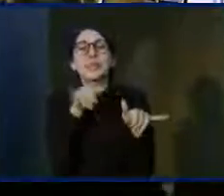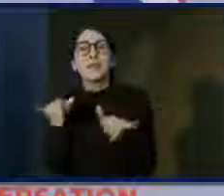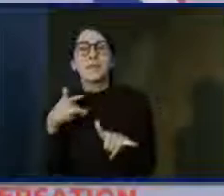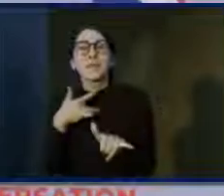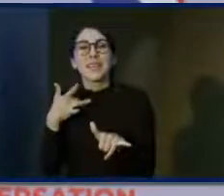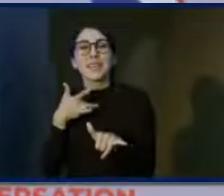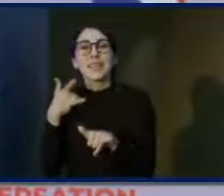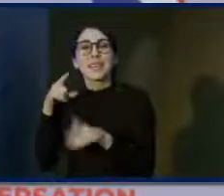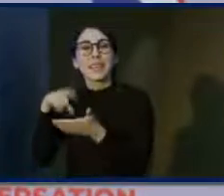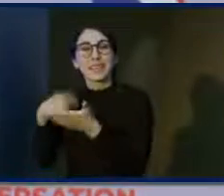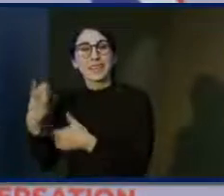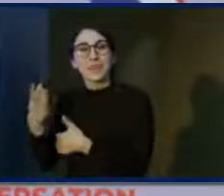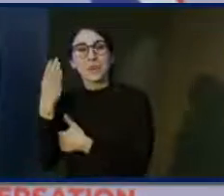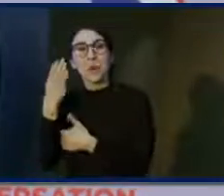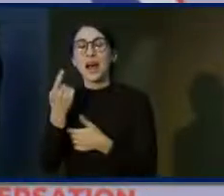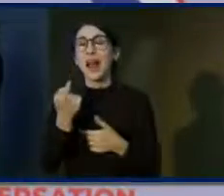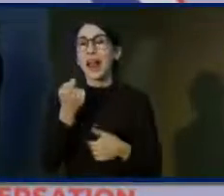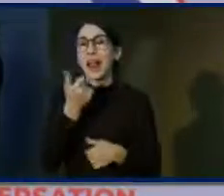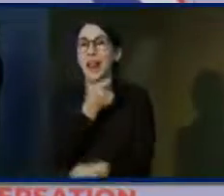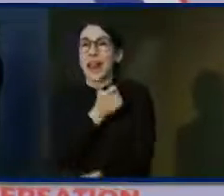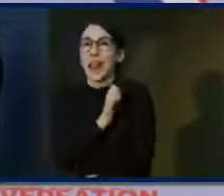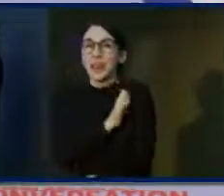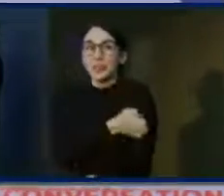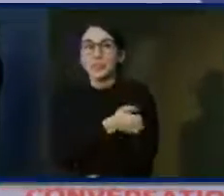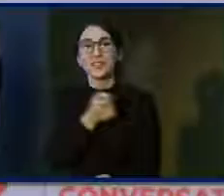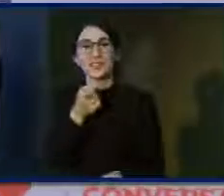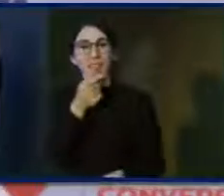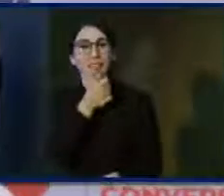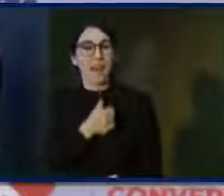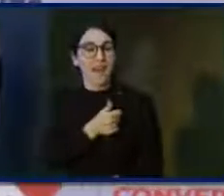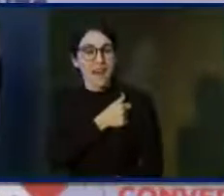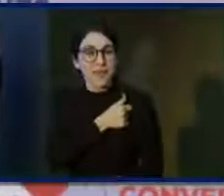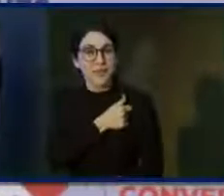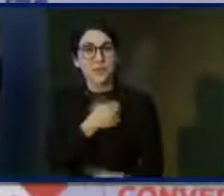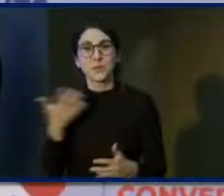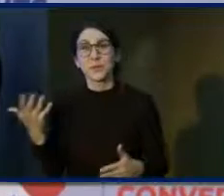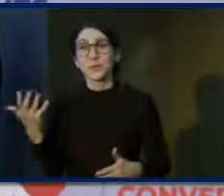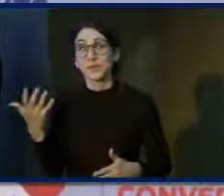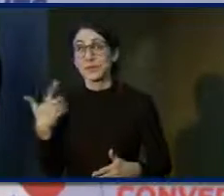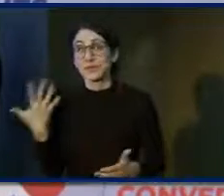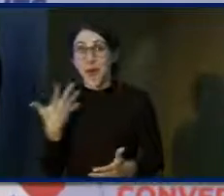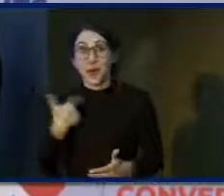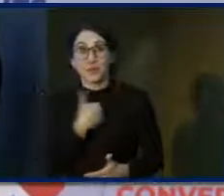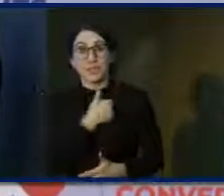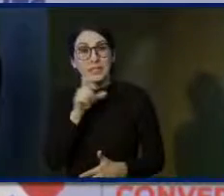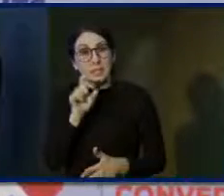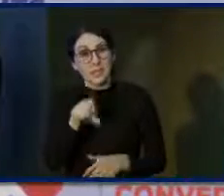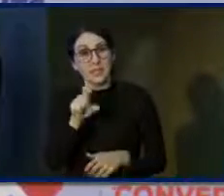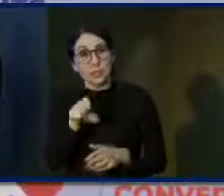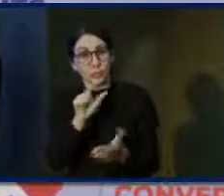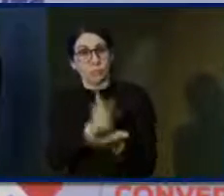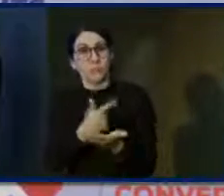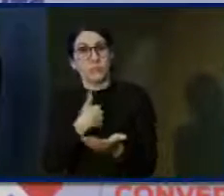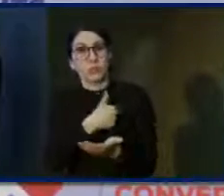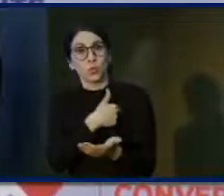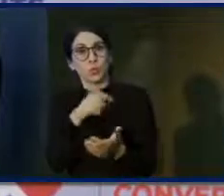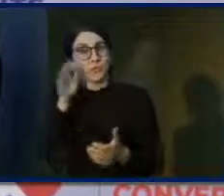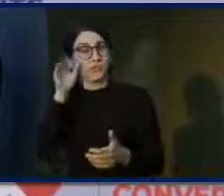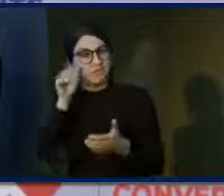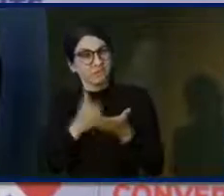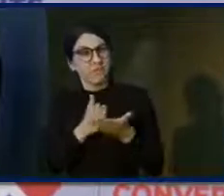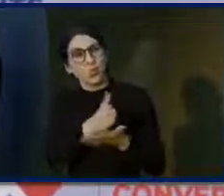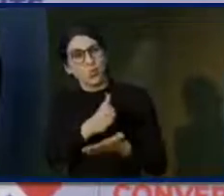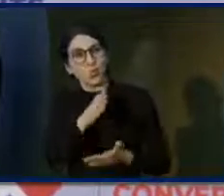morning. A little energy, a little attitude that we need to make sure that we persevere. And that this last panel